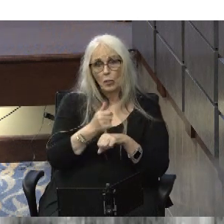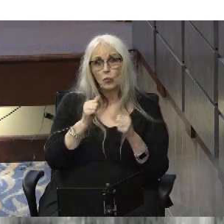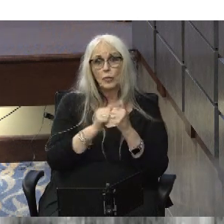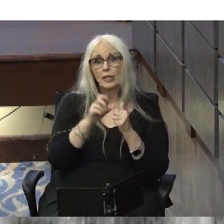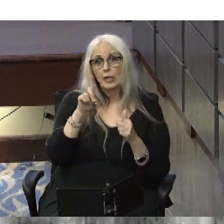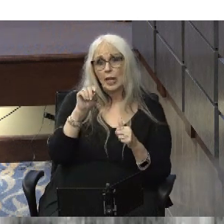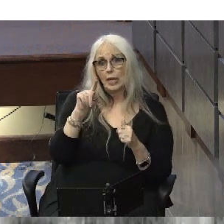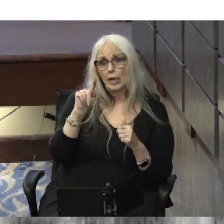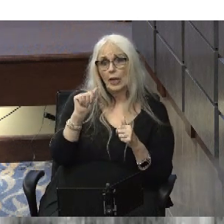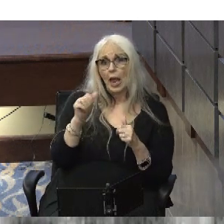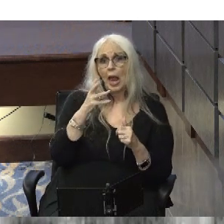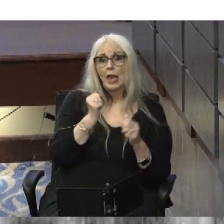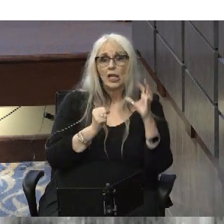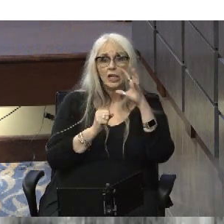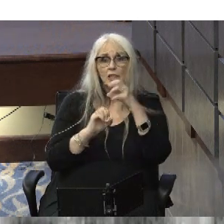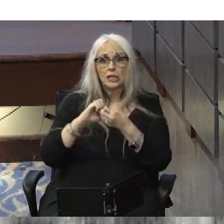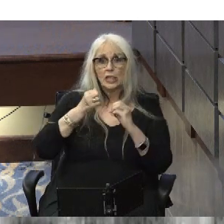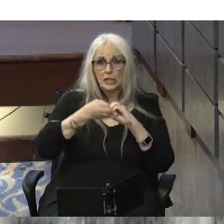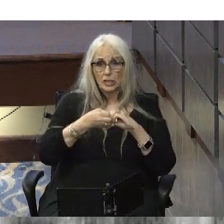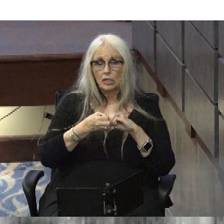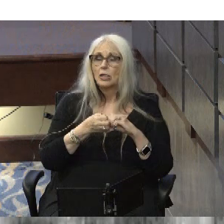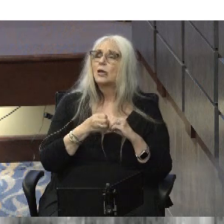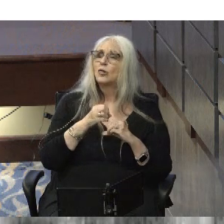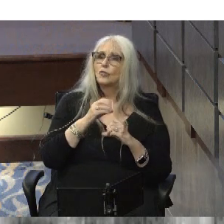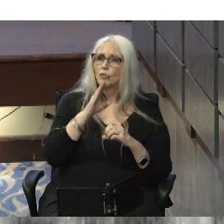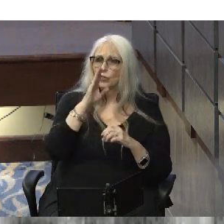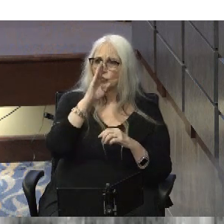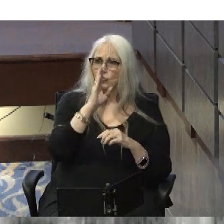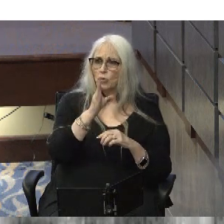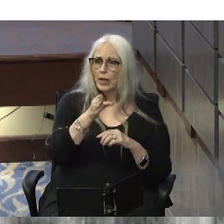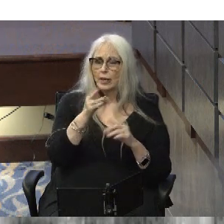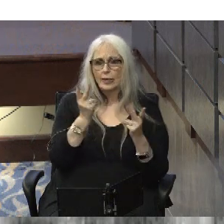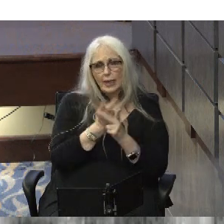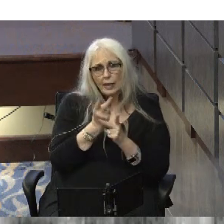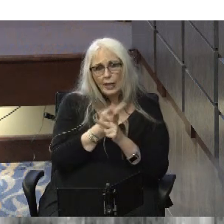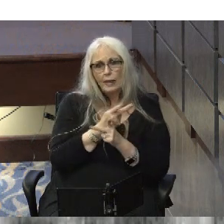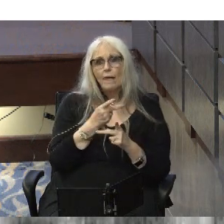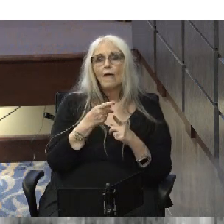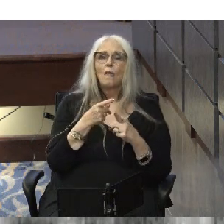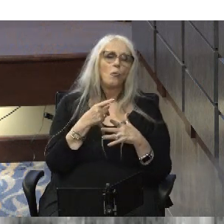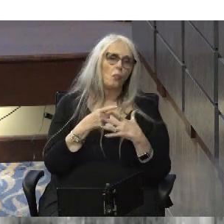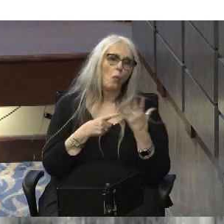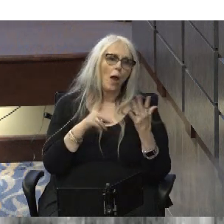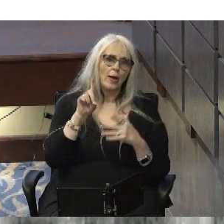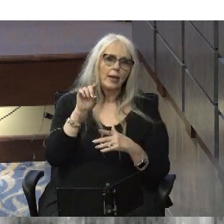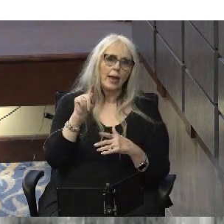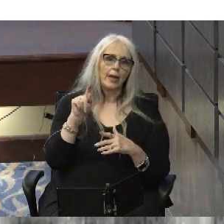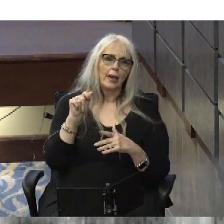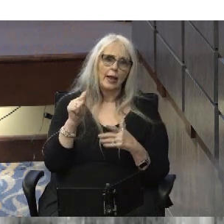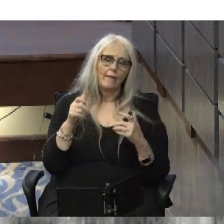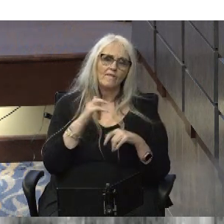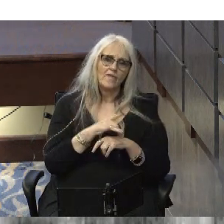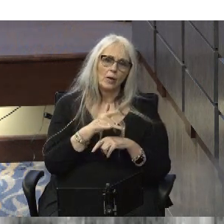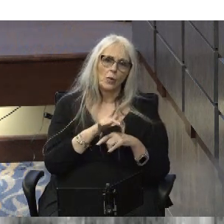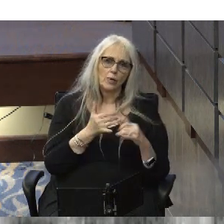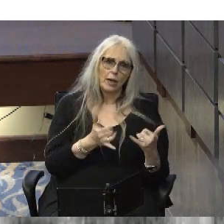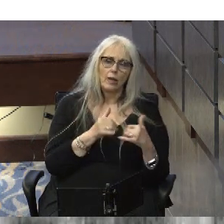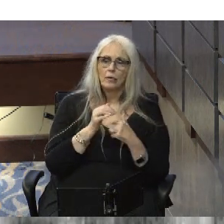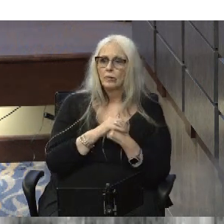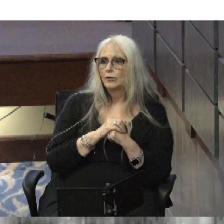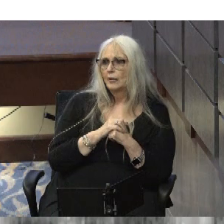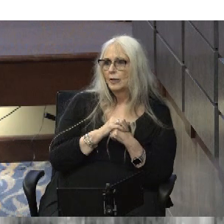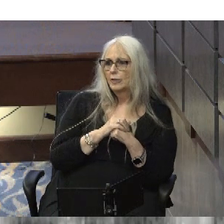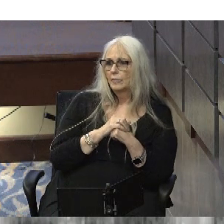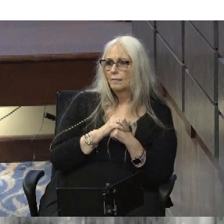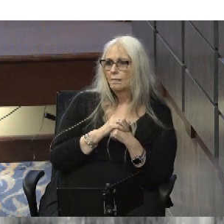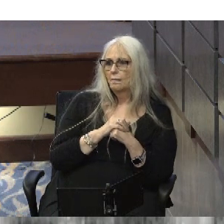is more of a direct calculation from the data that's available. So essentially there's 29,000 rental units available in